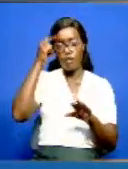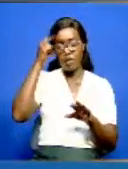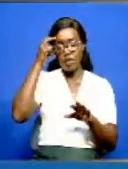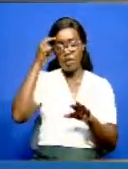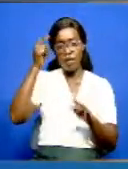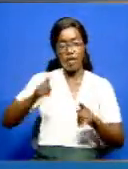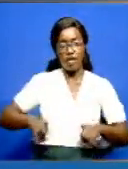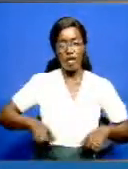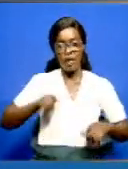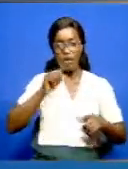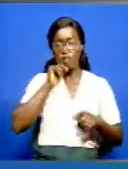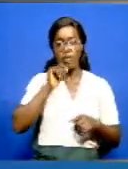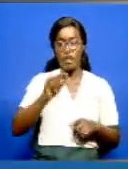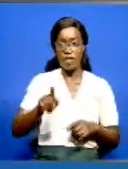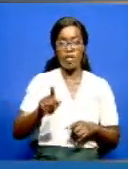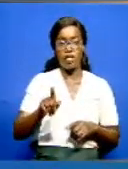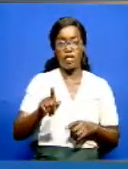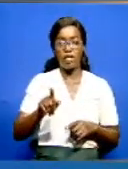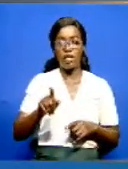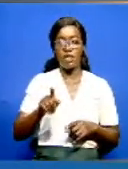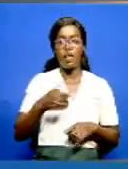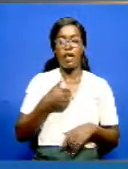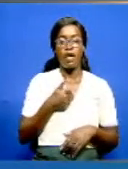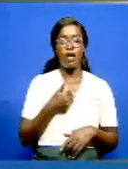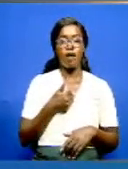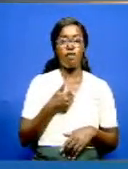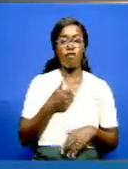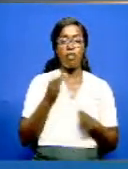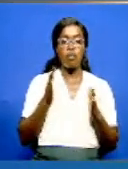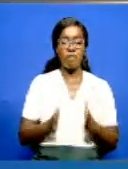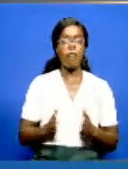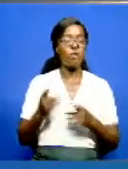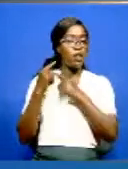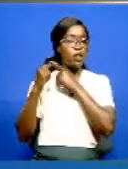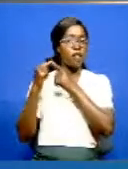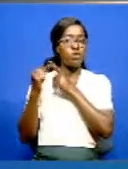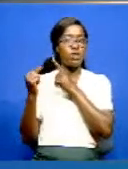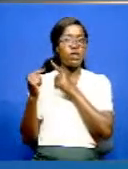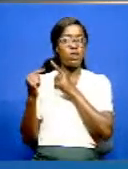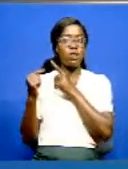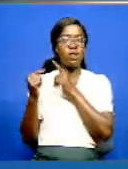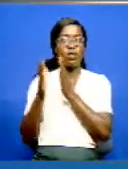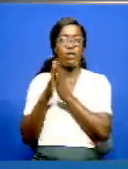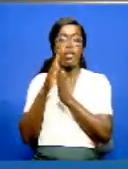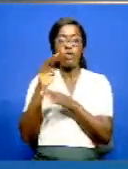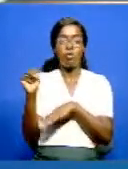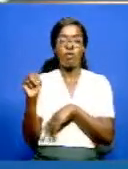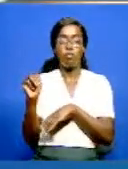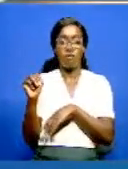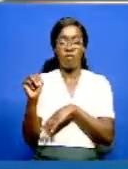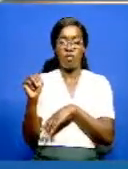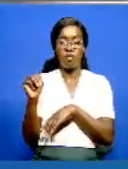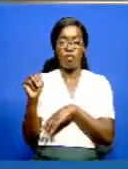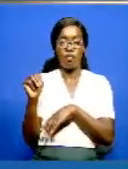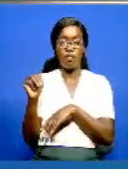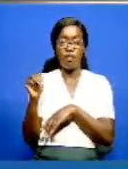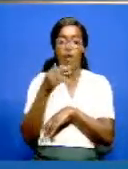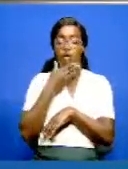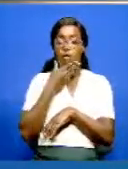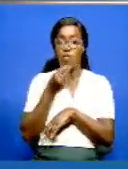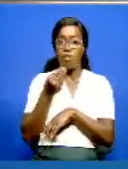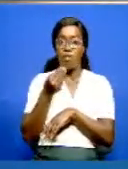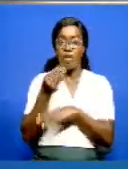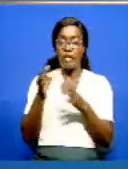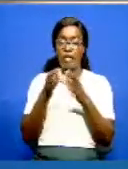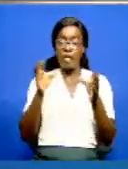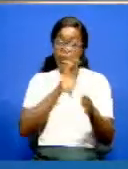his life. We've had a personal experience with him. He was a man of